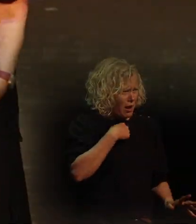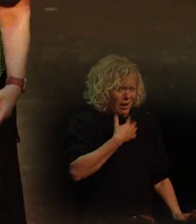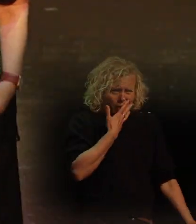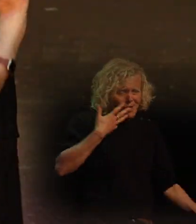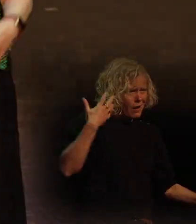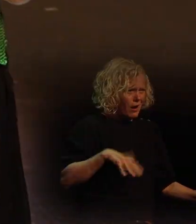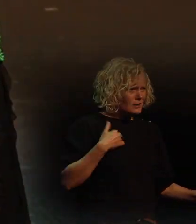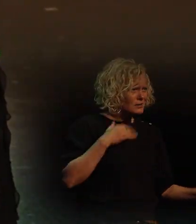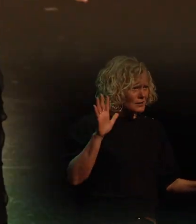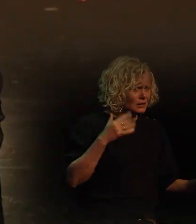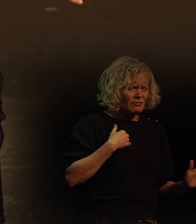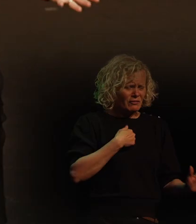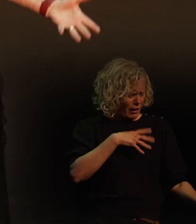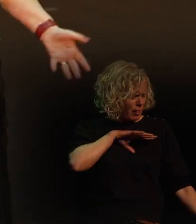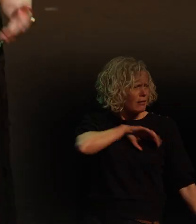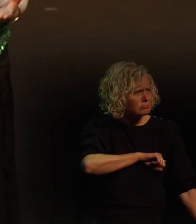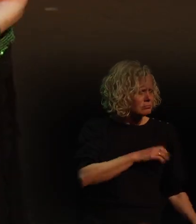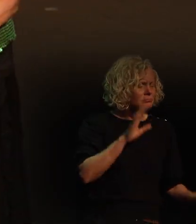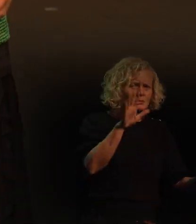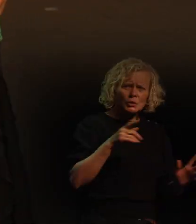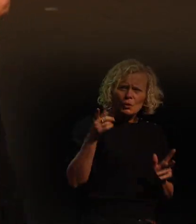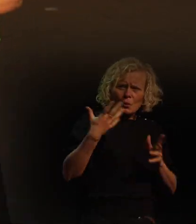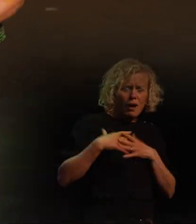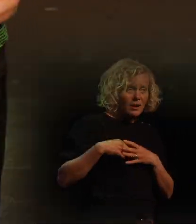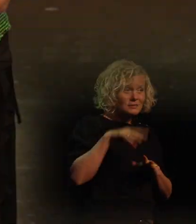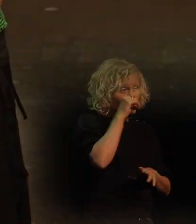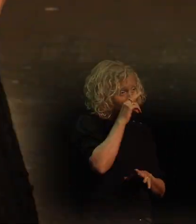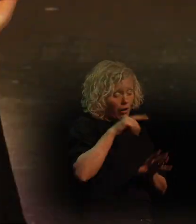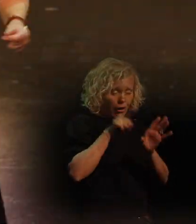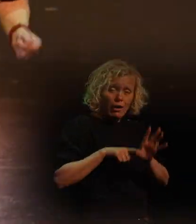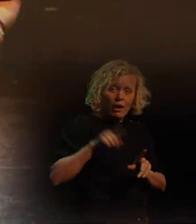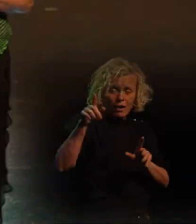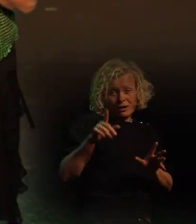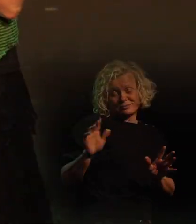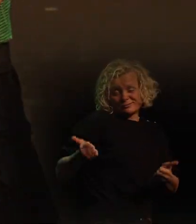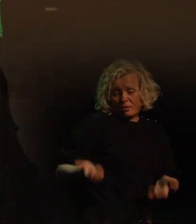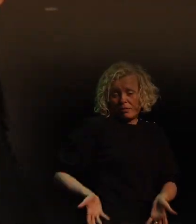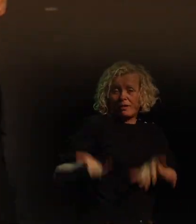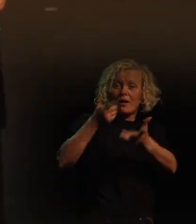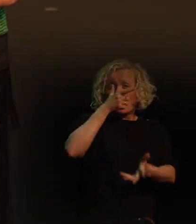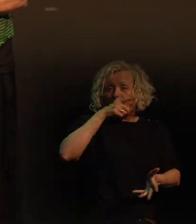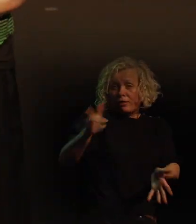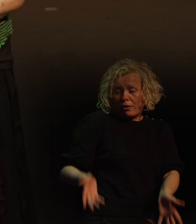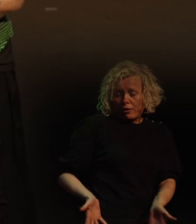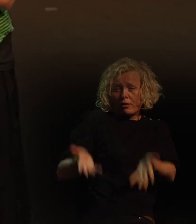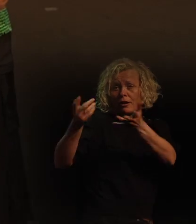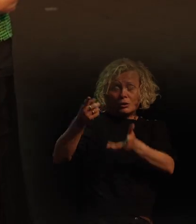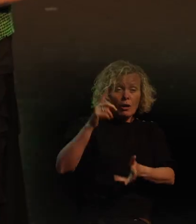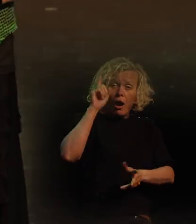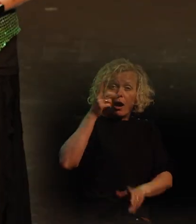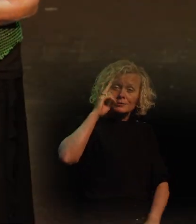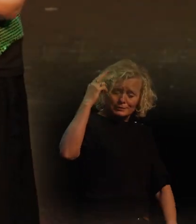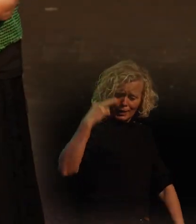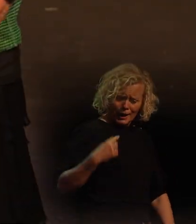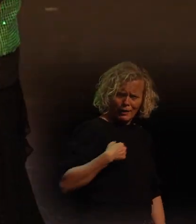moon, my heart just turned to cold. If you want a younger model, wish you well, sweet pea, 'cause if you can't see